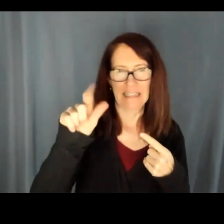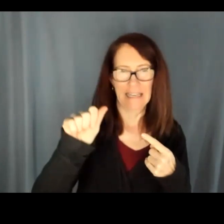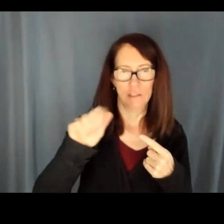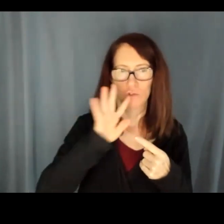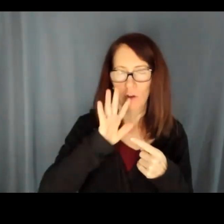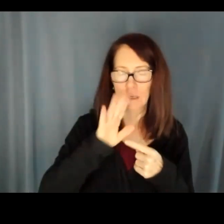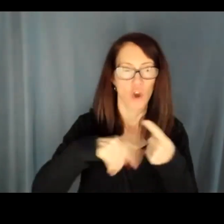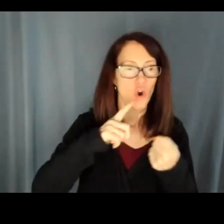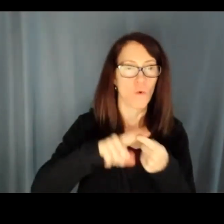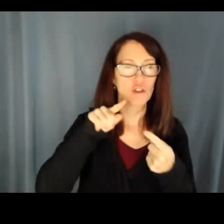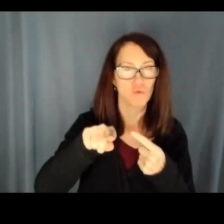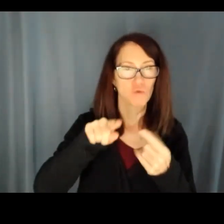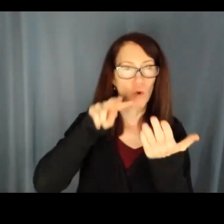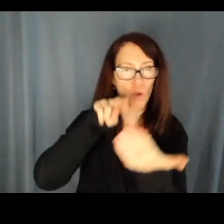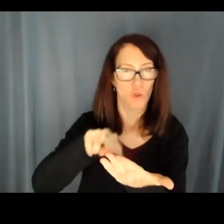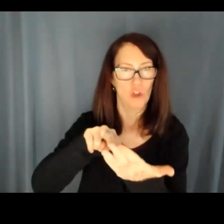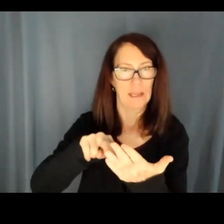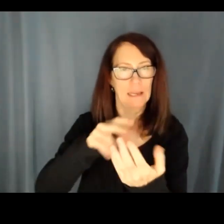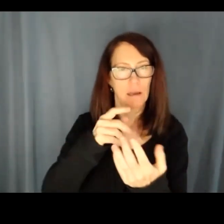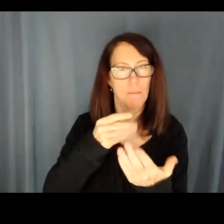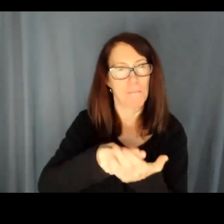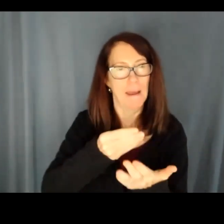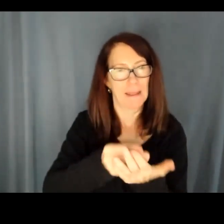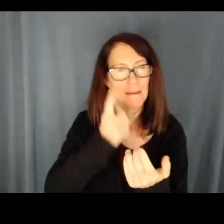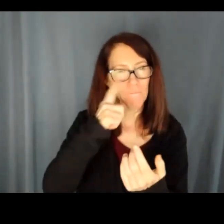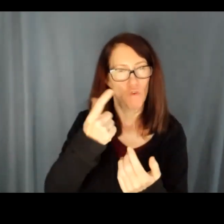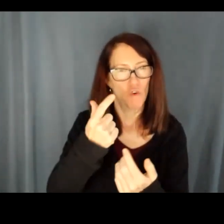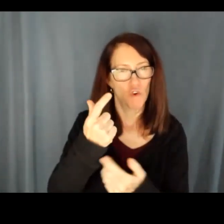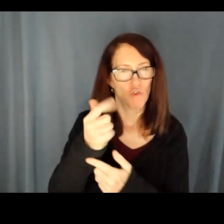I think it would also be kind of looking at